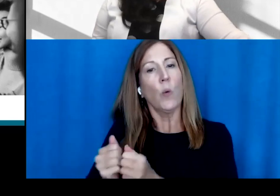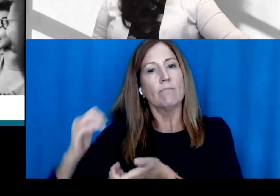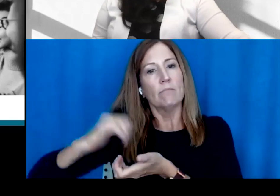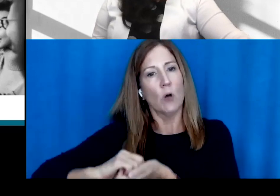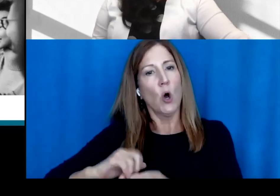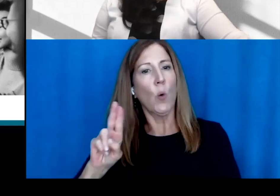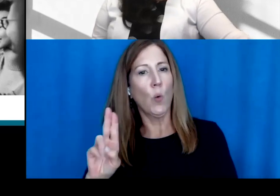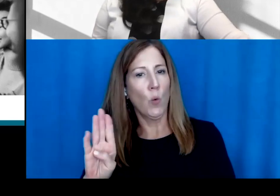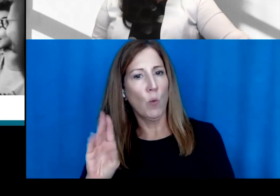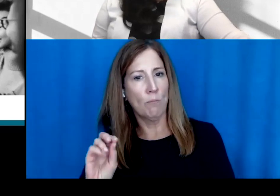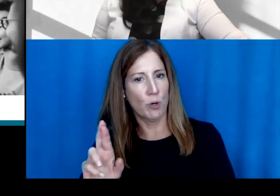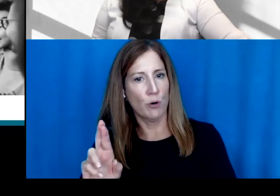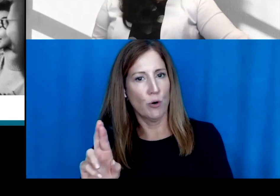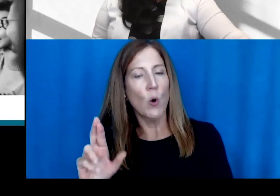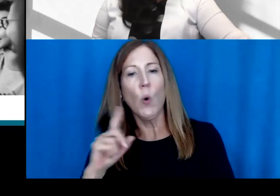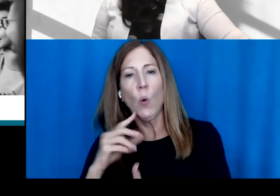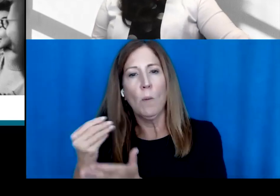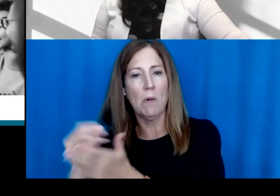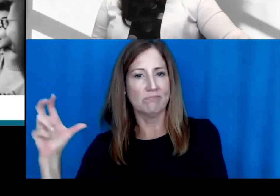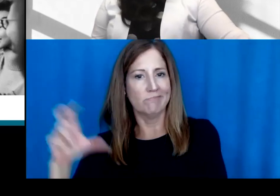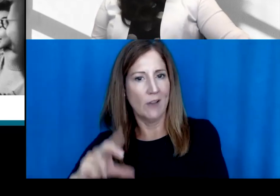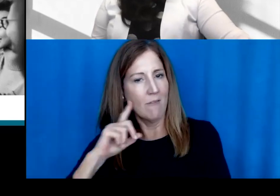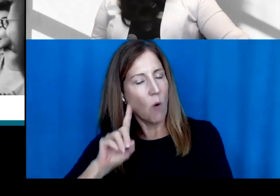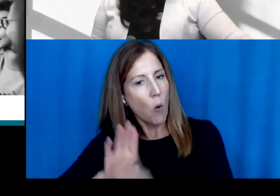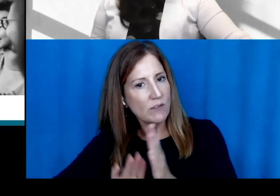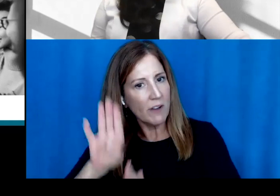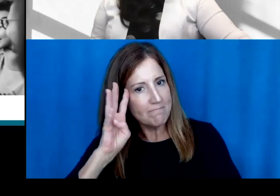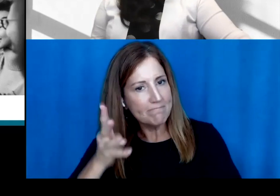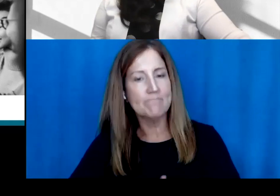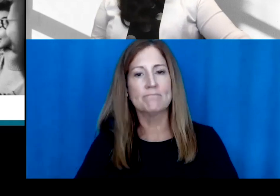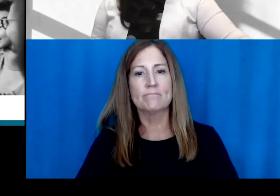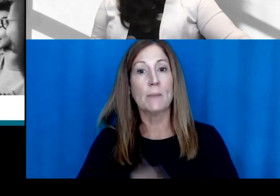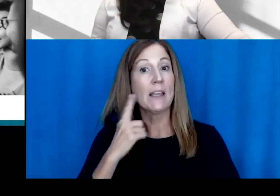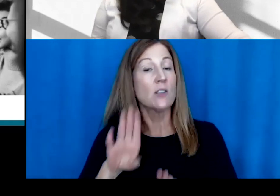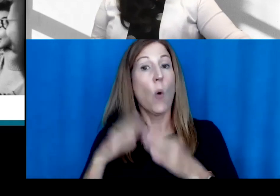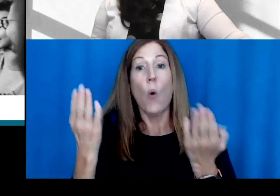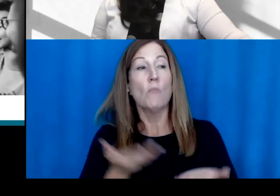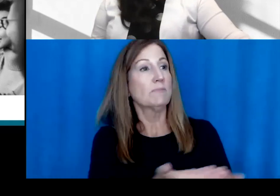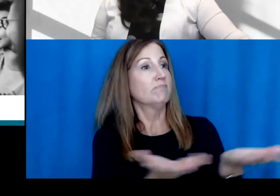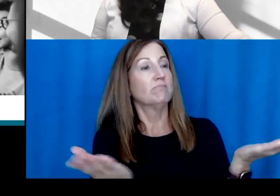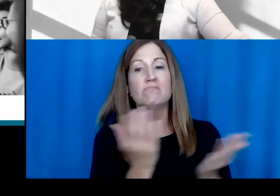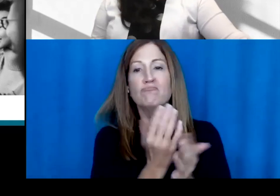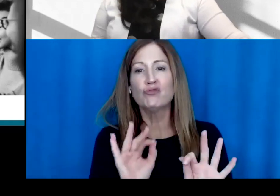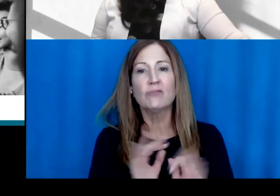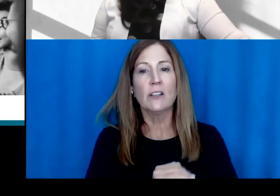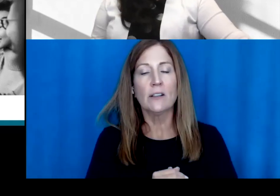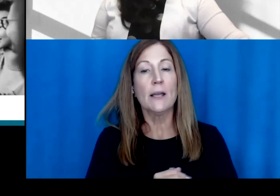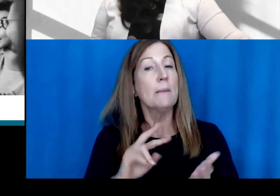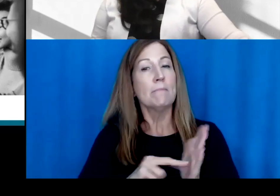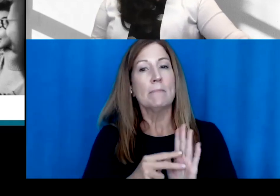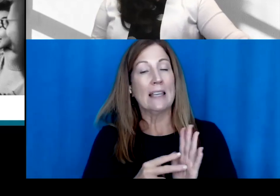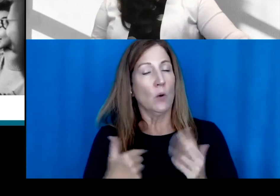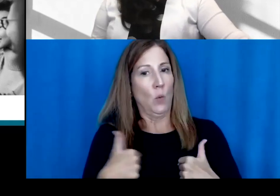who largely funded its development. Because it's open source, we don't generally know who's using it.